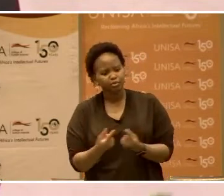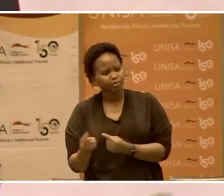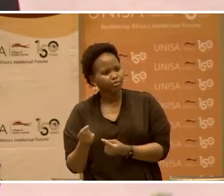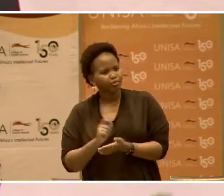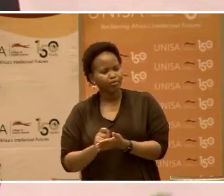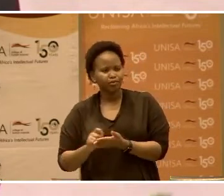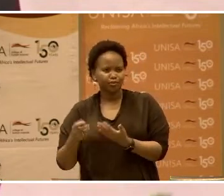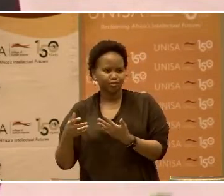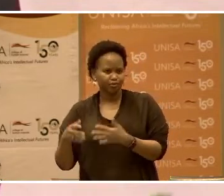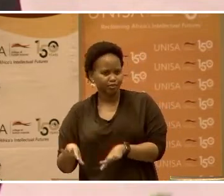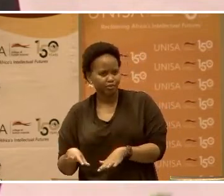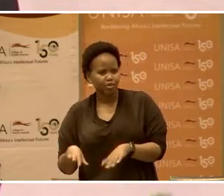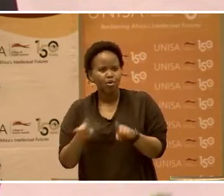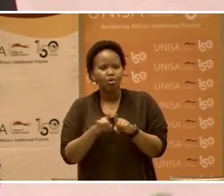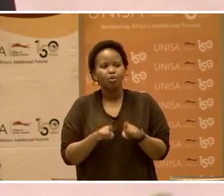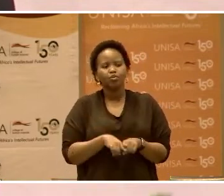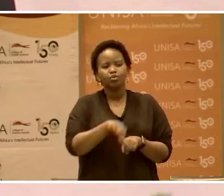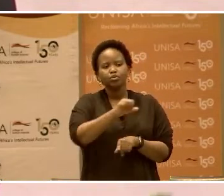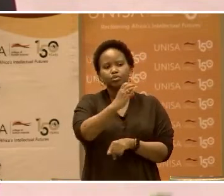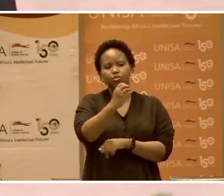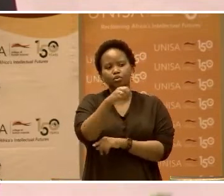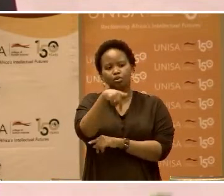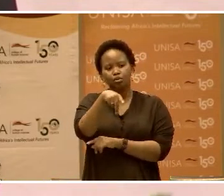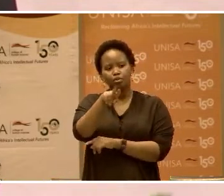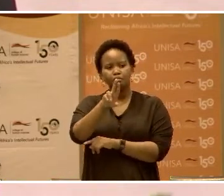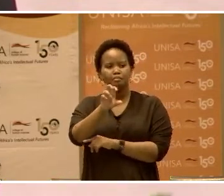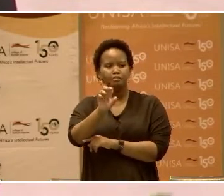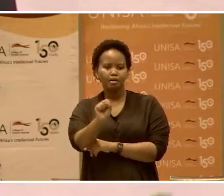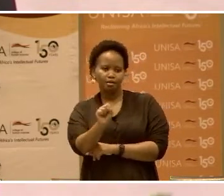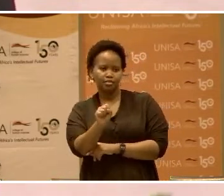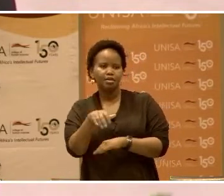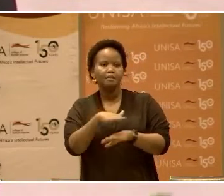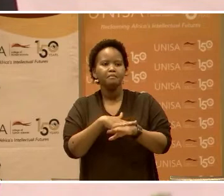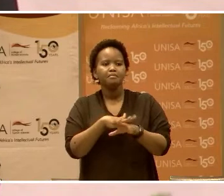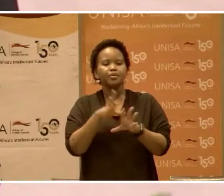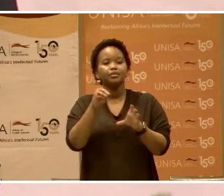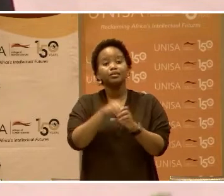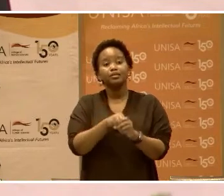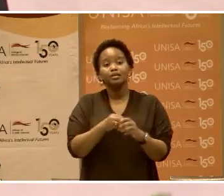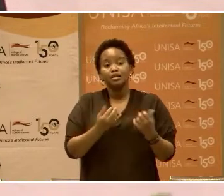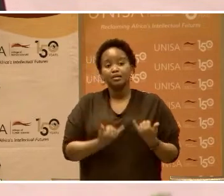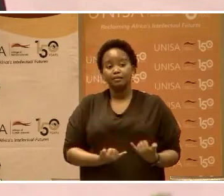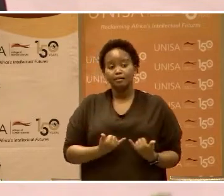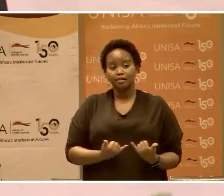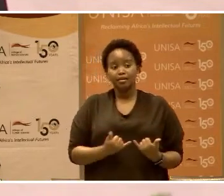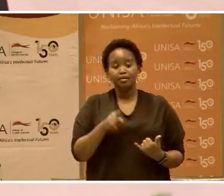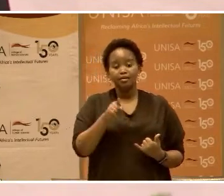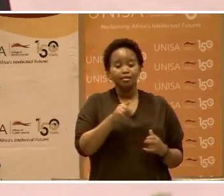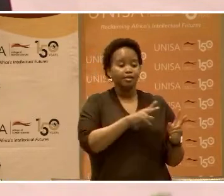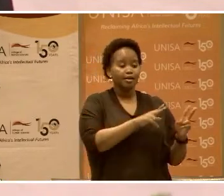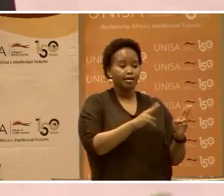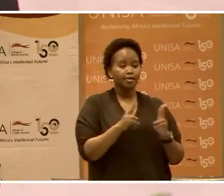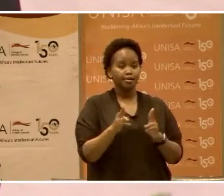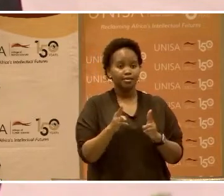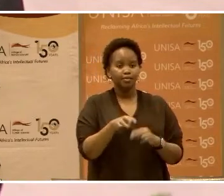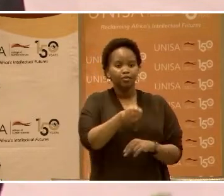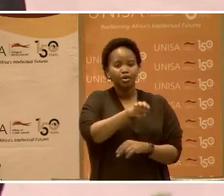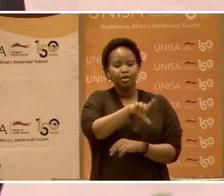Science and Scopus-based journal. Currently, he is the editor of